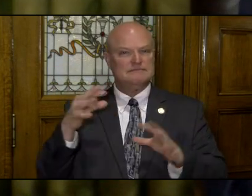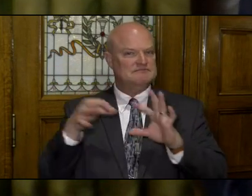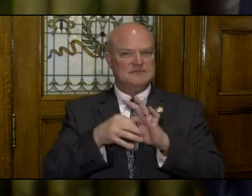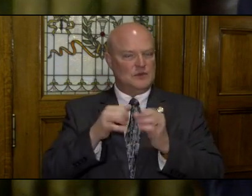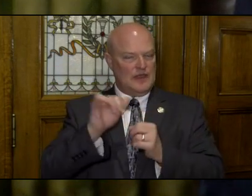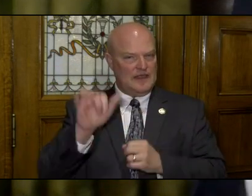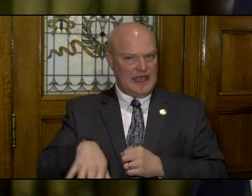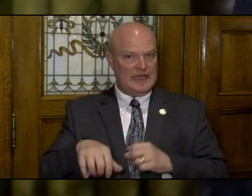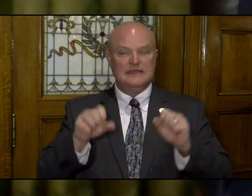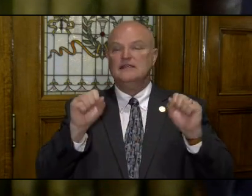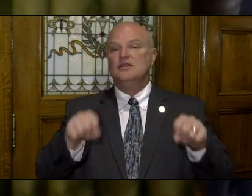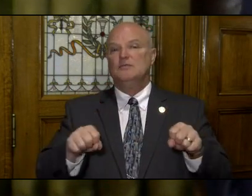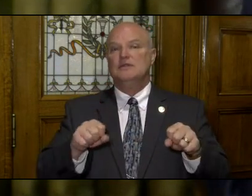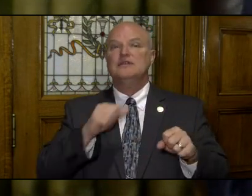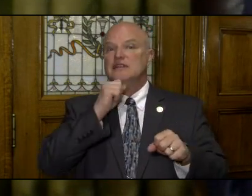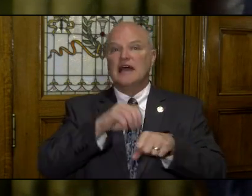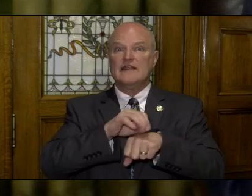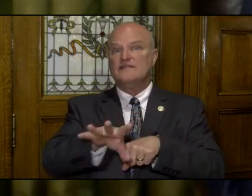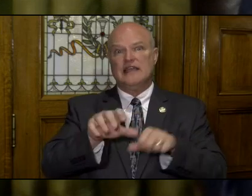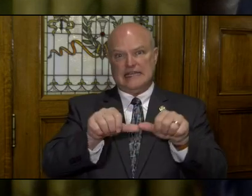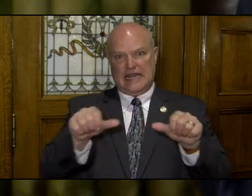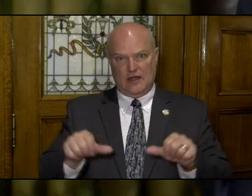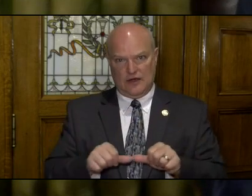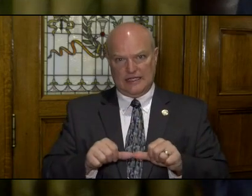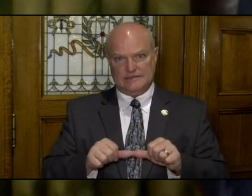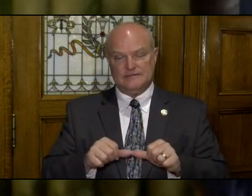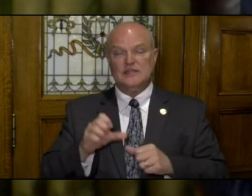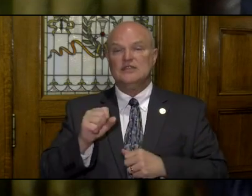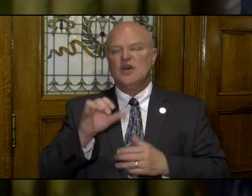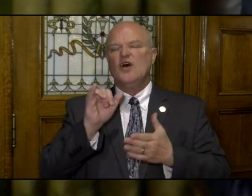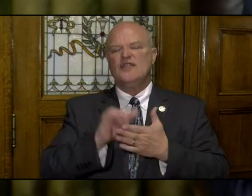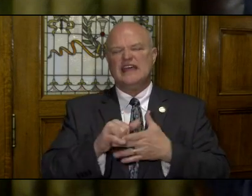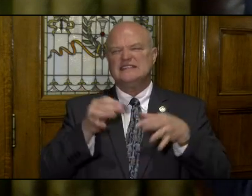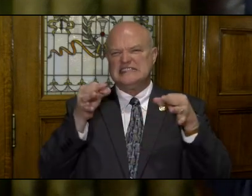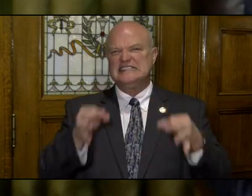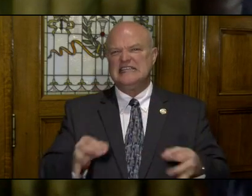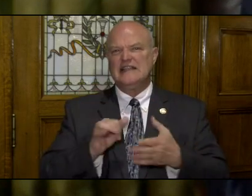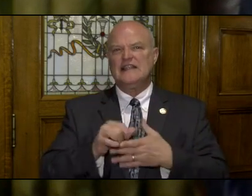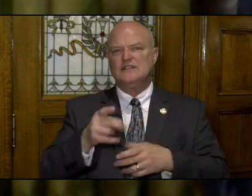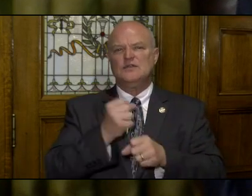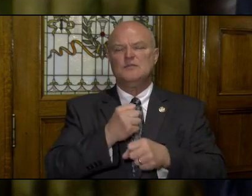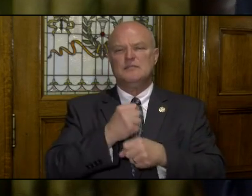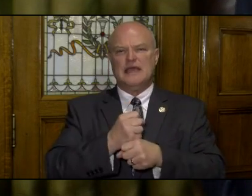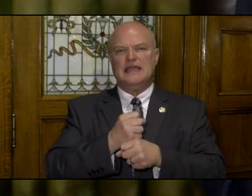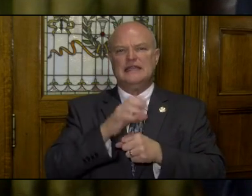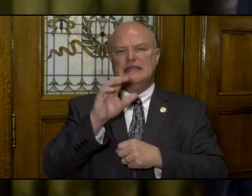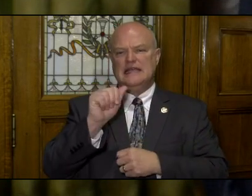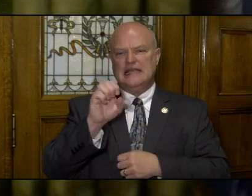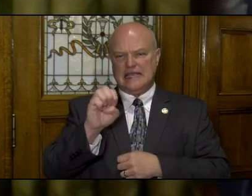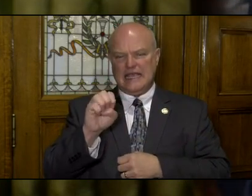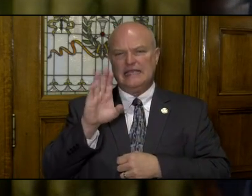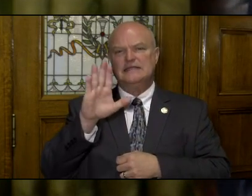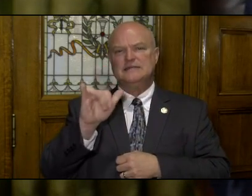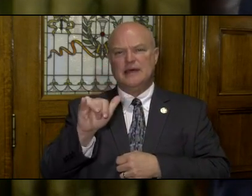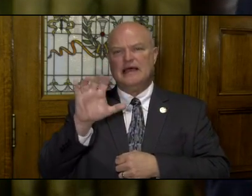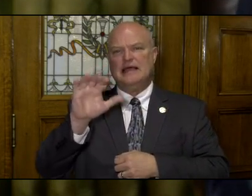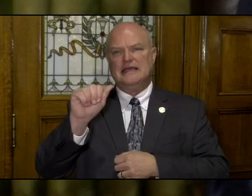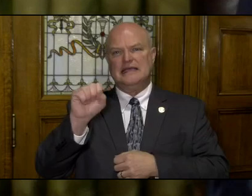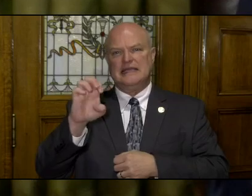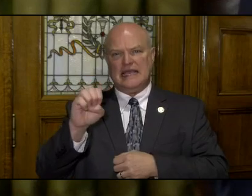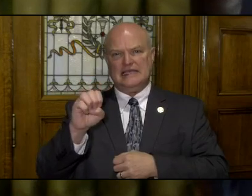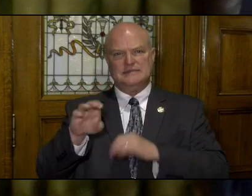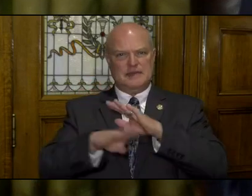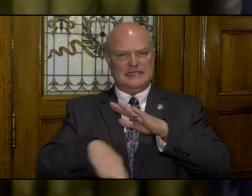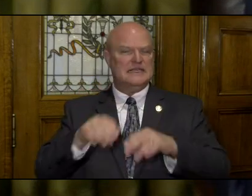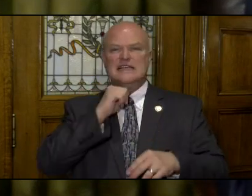associated with that. It could be to a not affected area. And so those are decisions that should be made on a case-by-case basis. It's not a complete